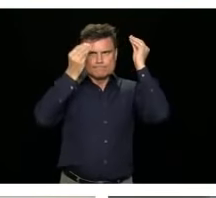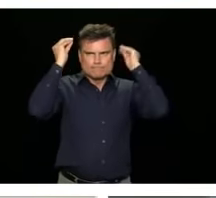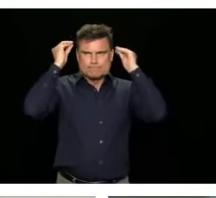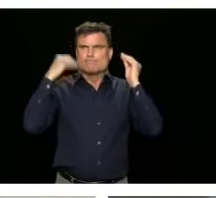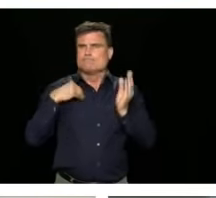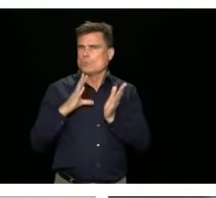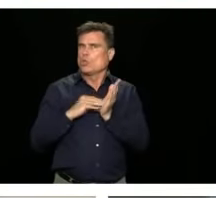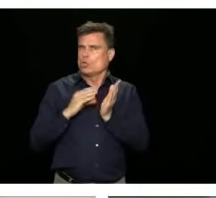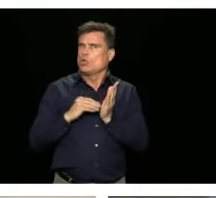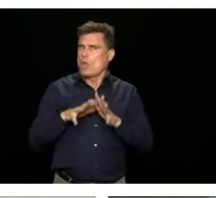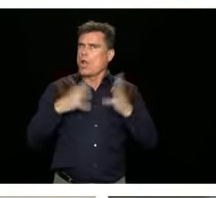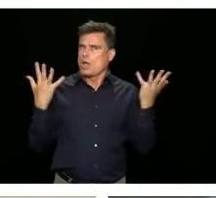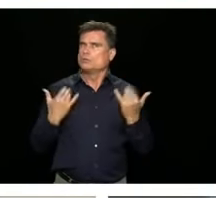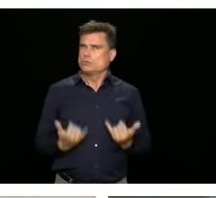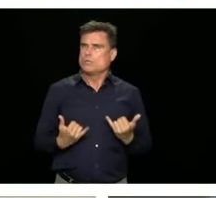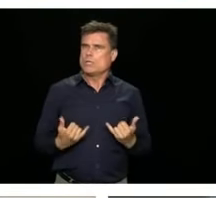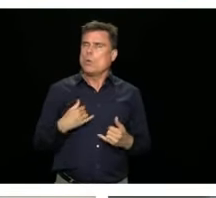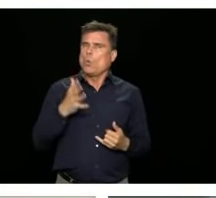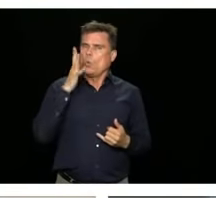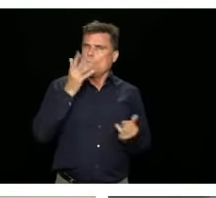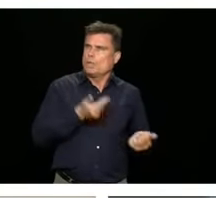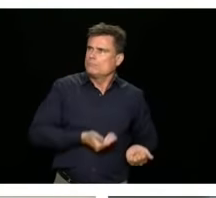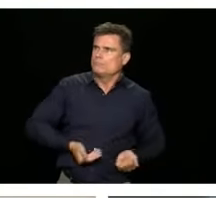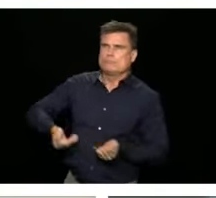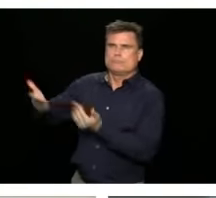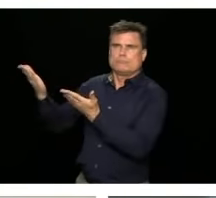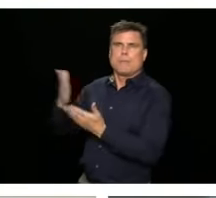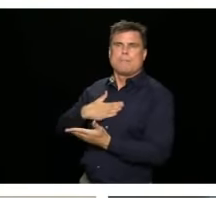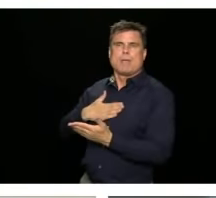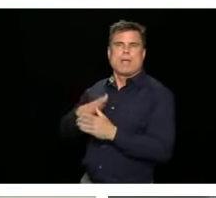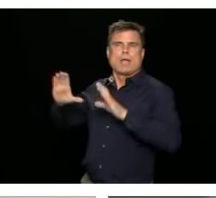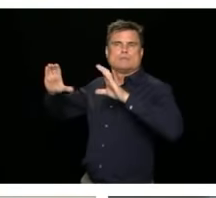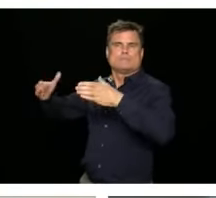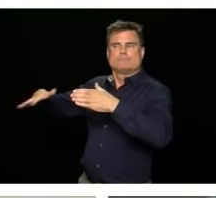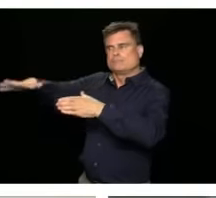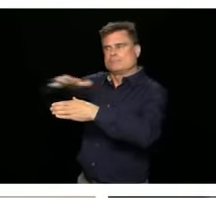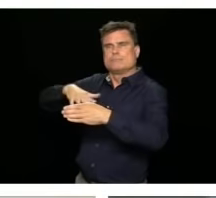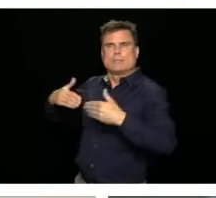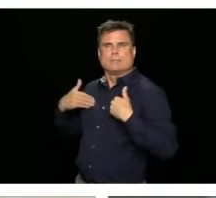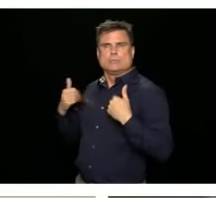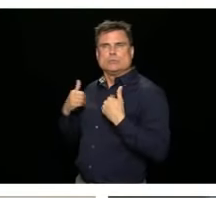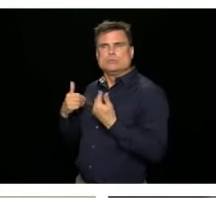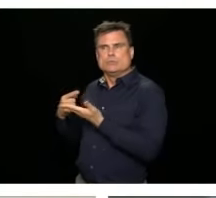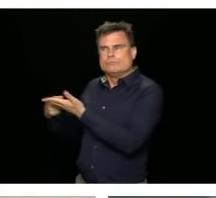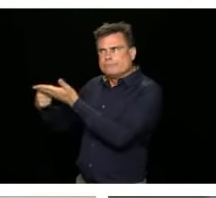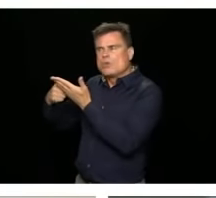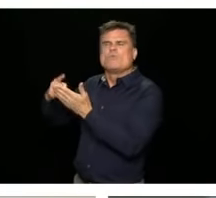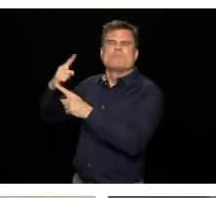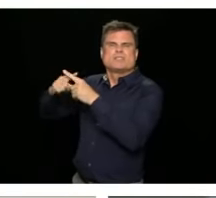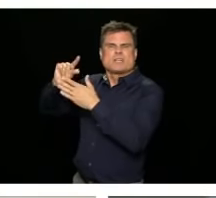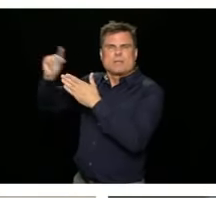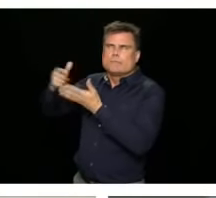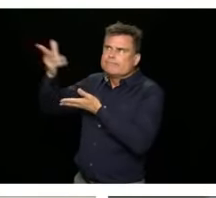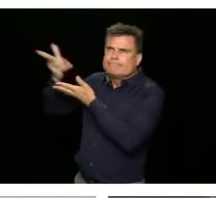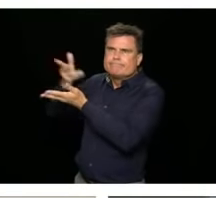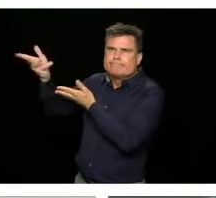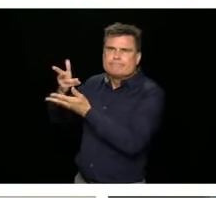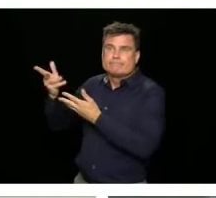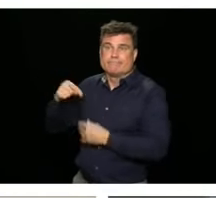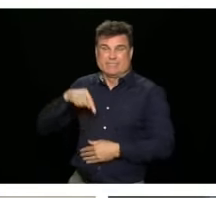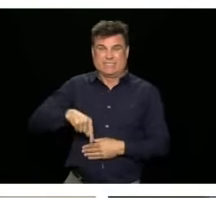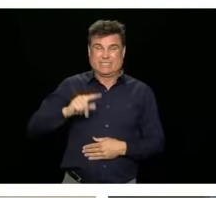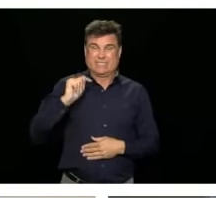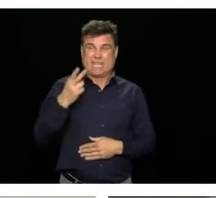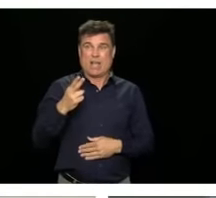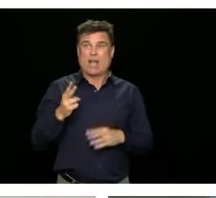directions that we are going to in the future. Today's session was recorded and will be posted on YouTube for others to be able to view in the